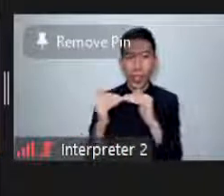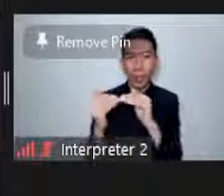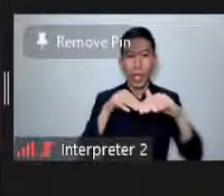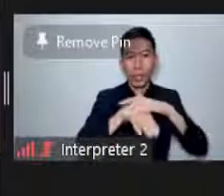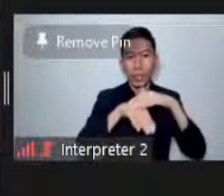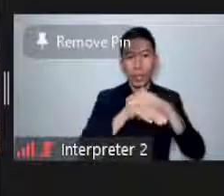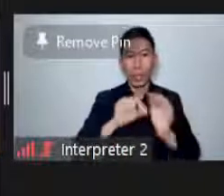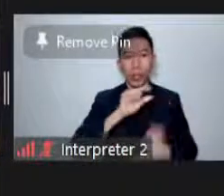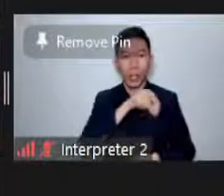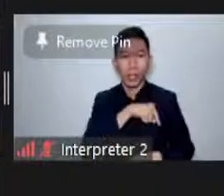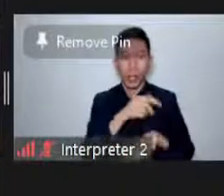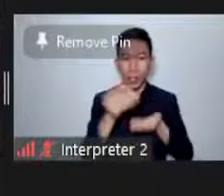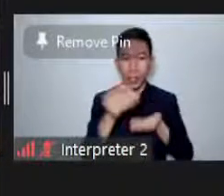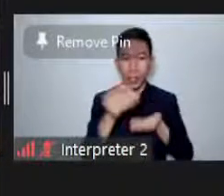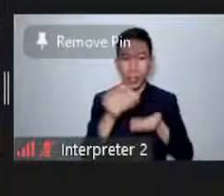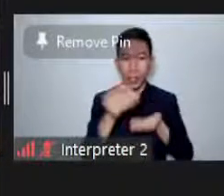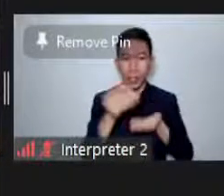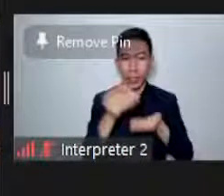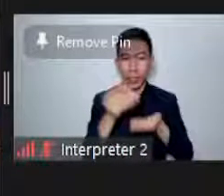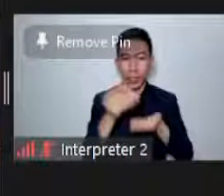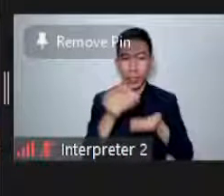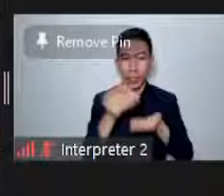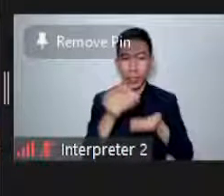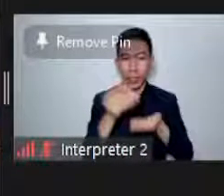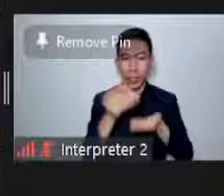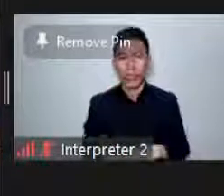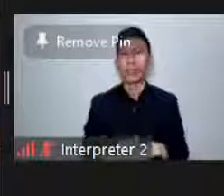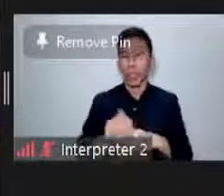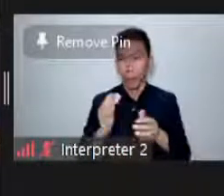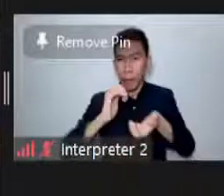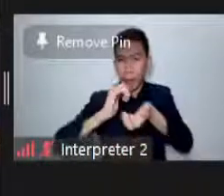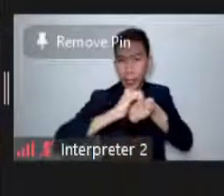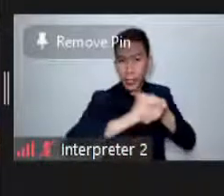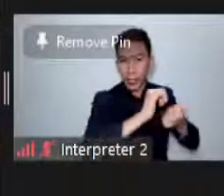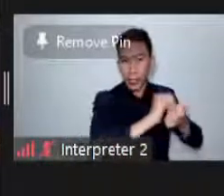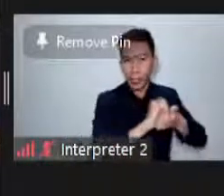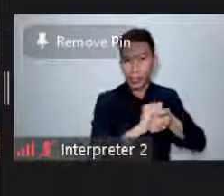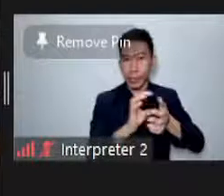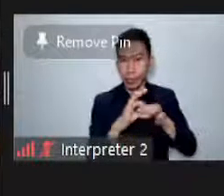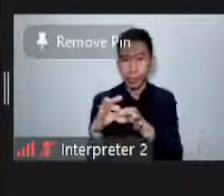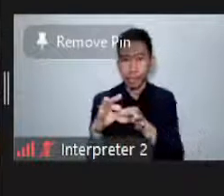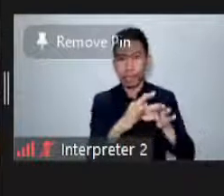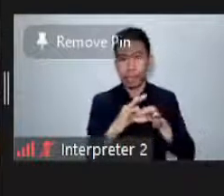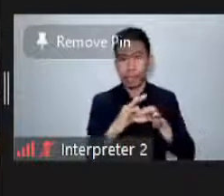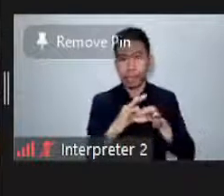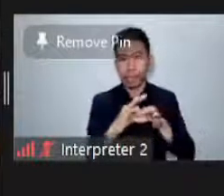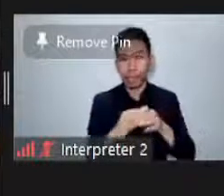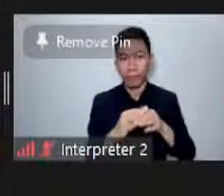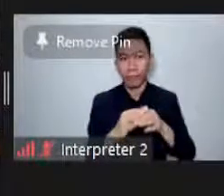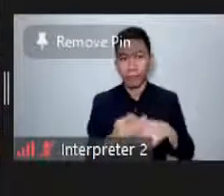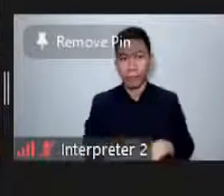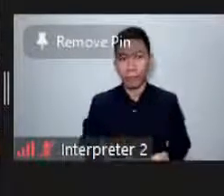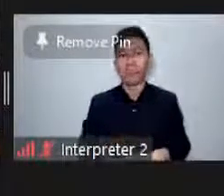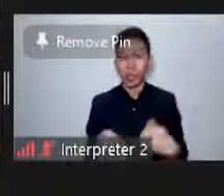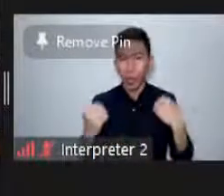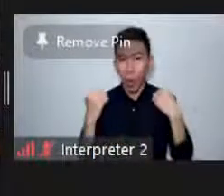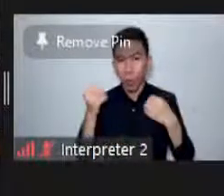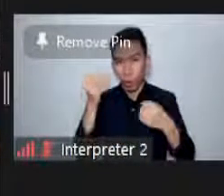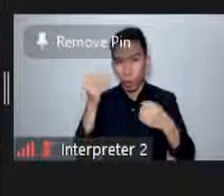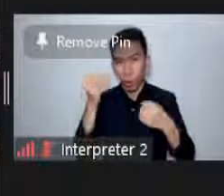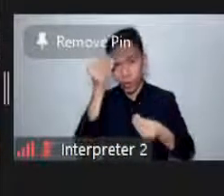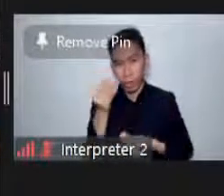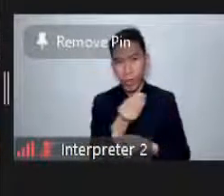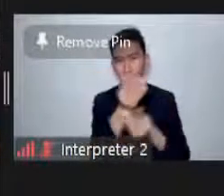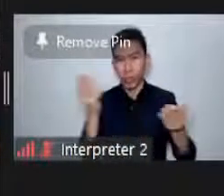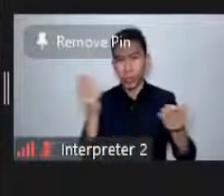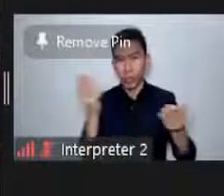continuum, strategic partnerships and collaborations, robust information systems and technologies and